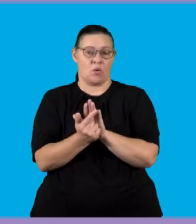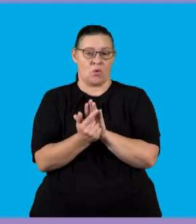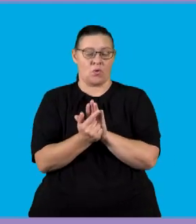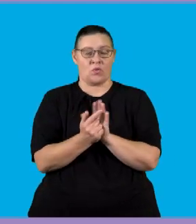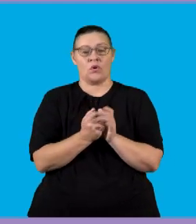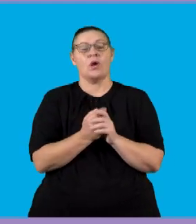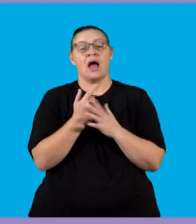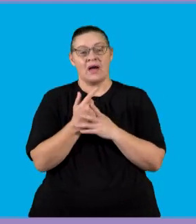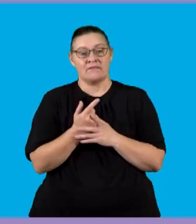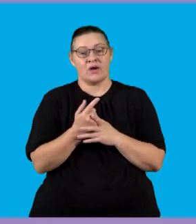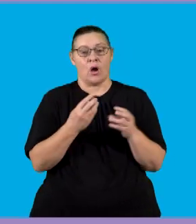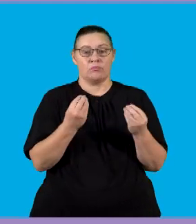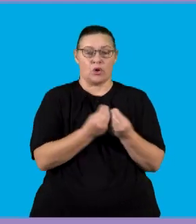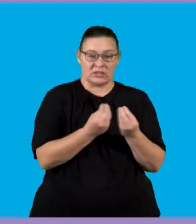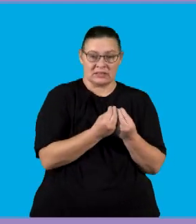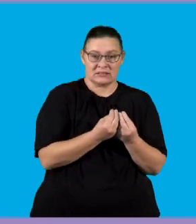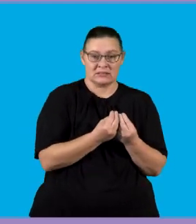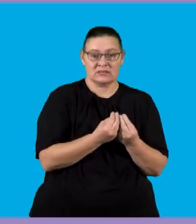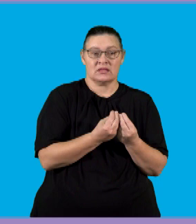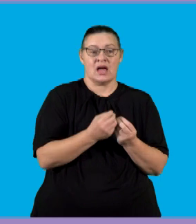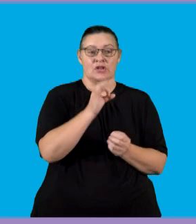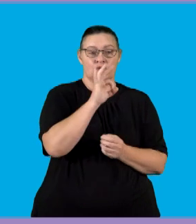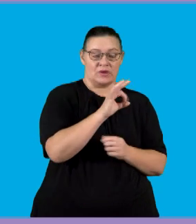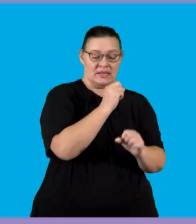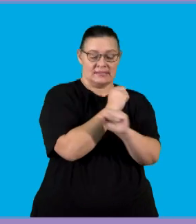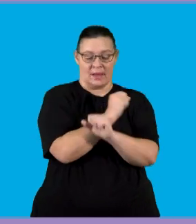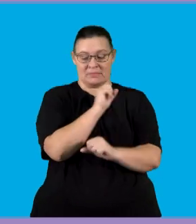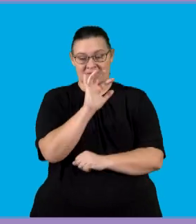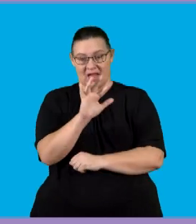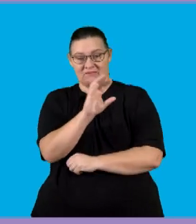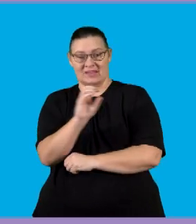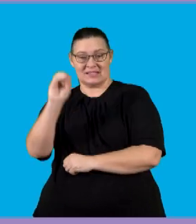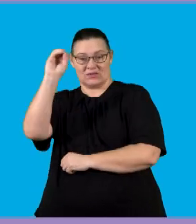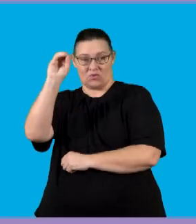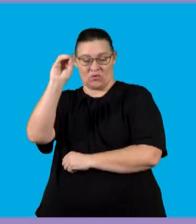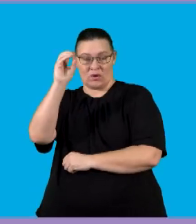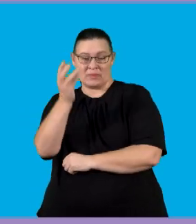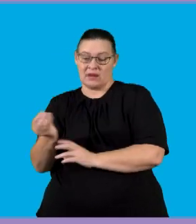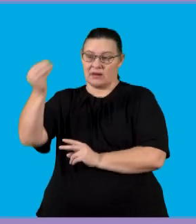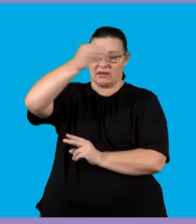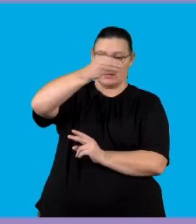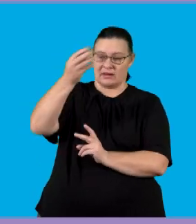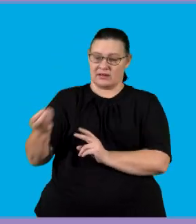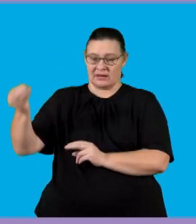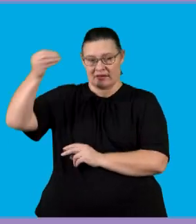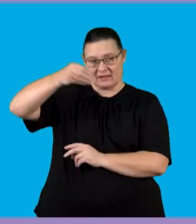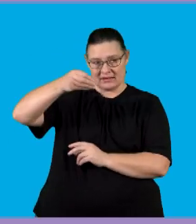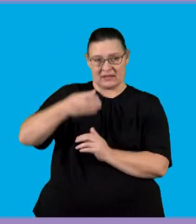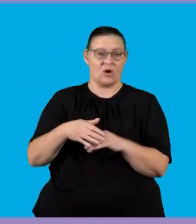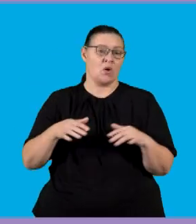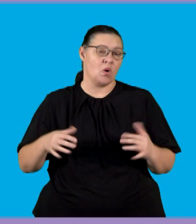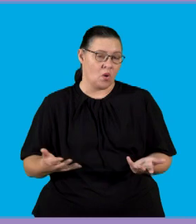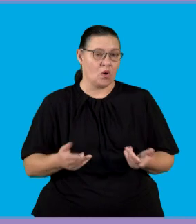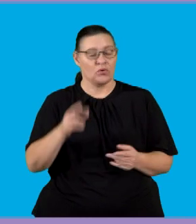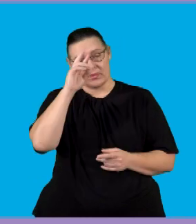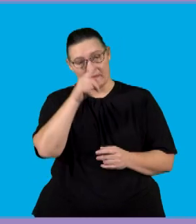that speaks of a product being raised to the exponent 0. Remember, we can solve this many ways. One of the ways